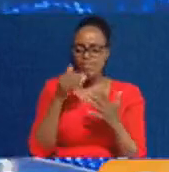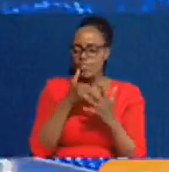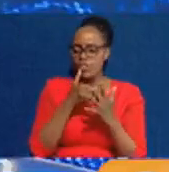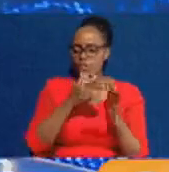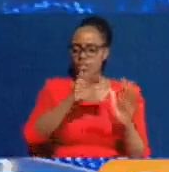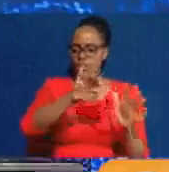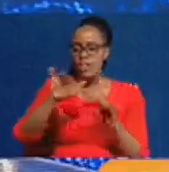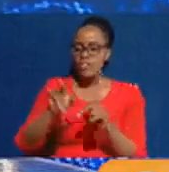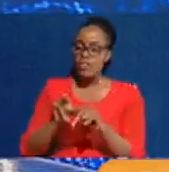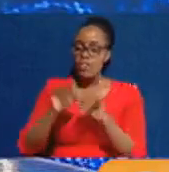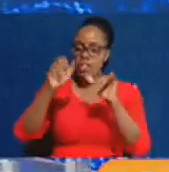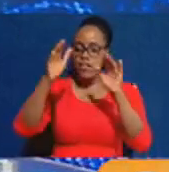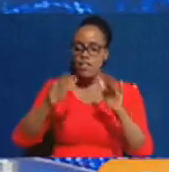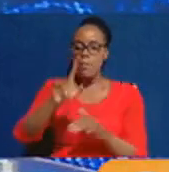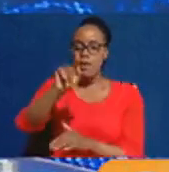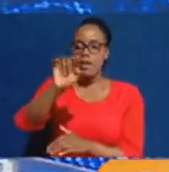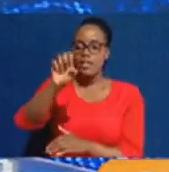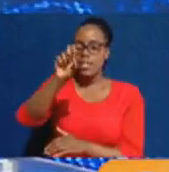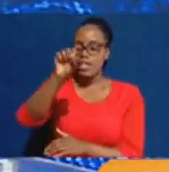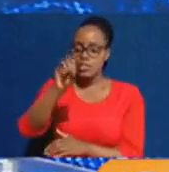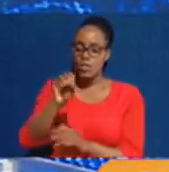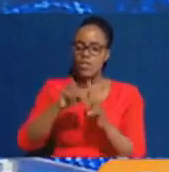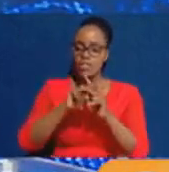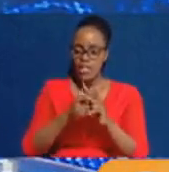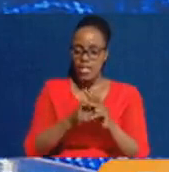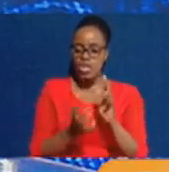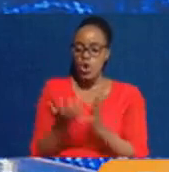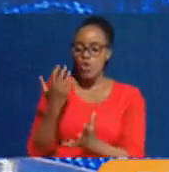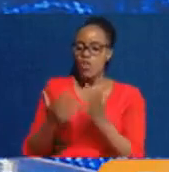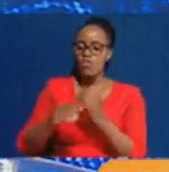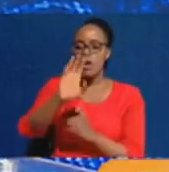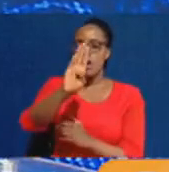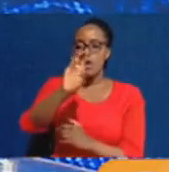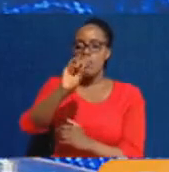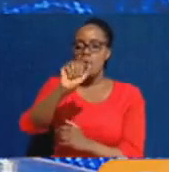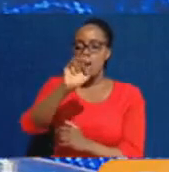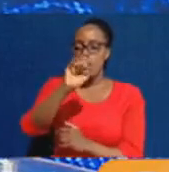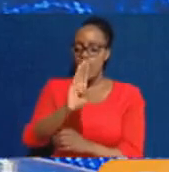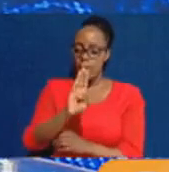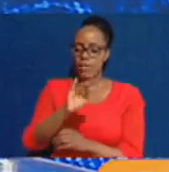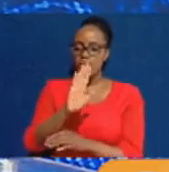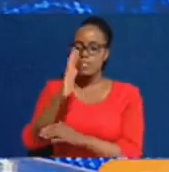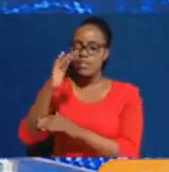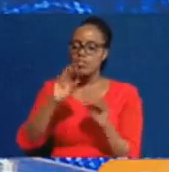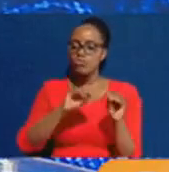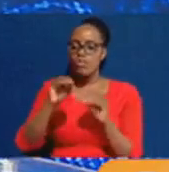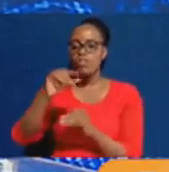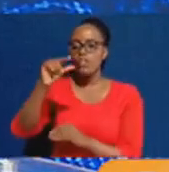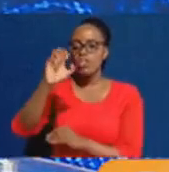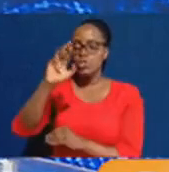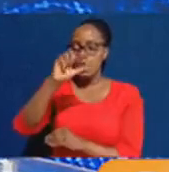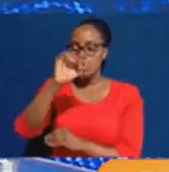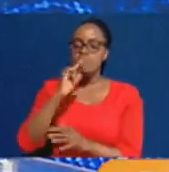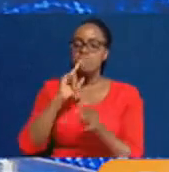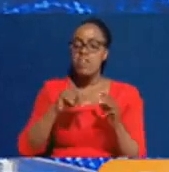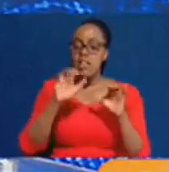A section of farmers in Tezo Mbuyuni have begun uprooting their baobab trees for export to Georgia. Farmers say the